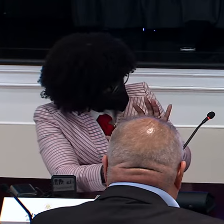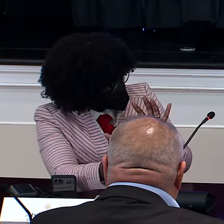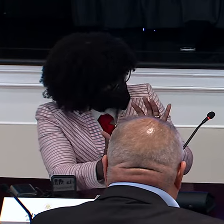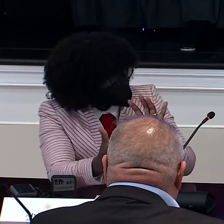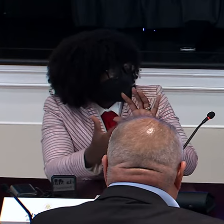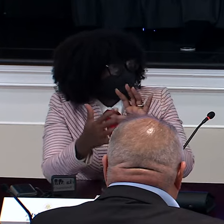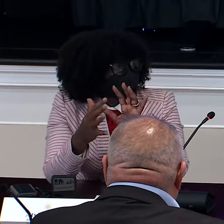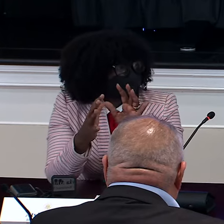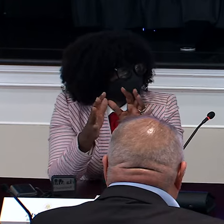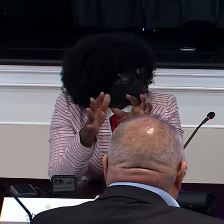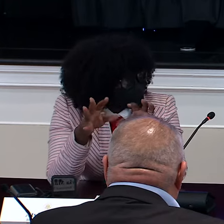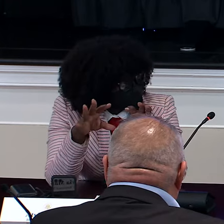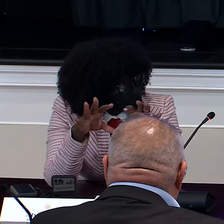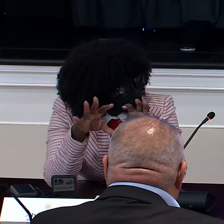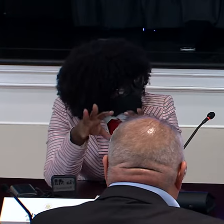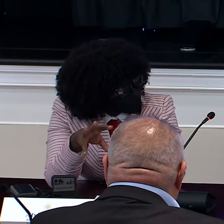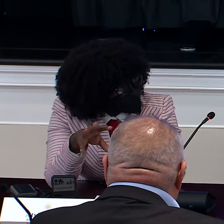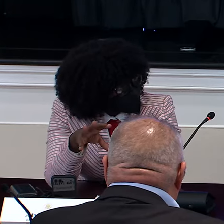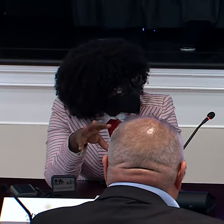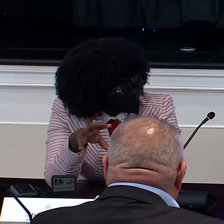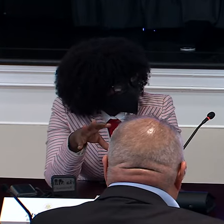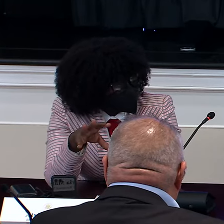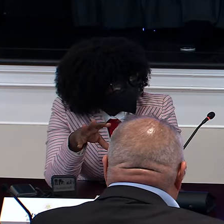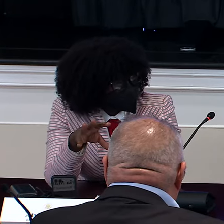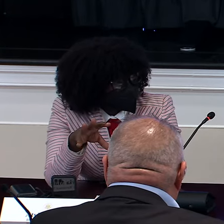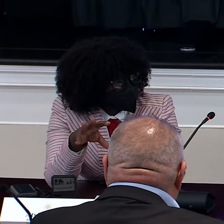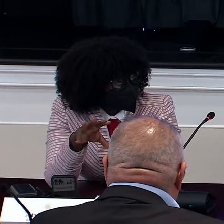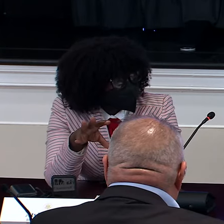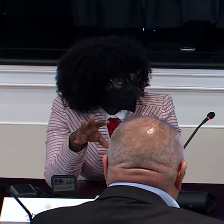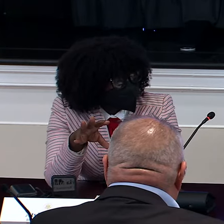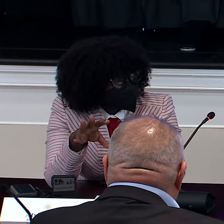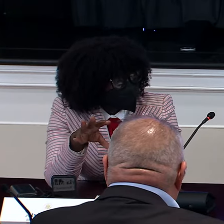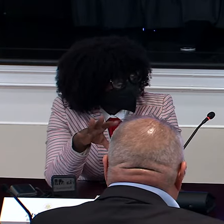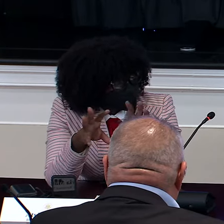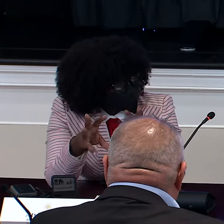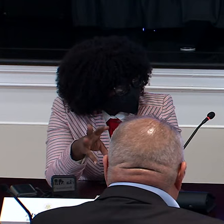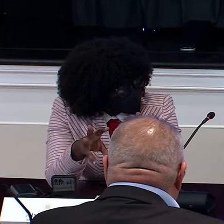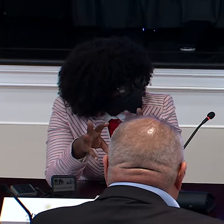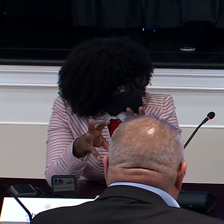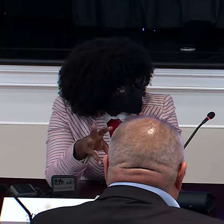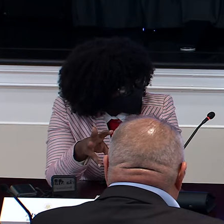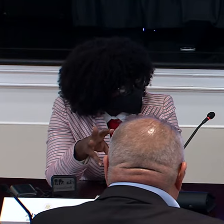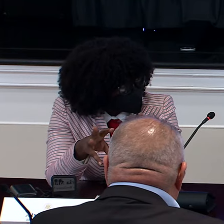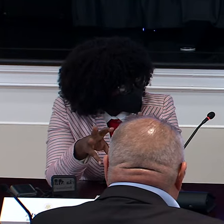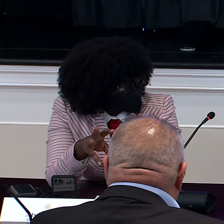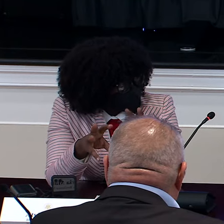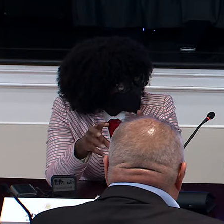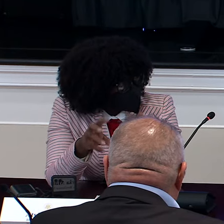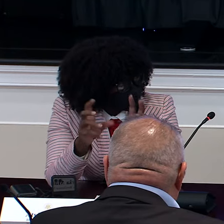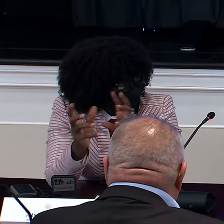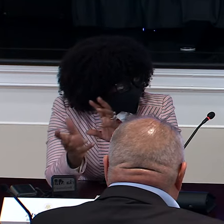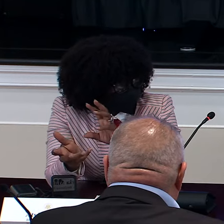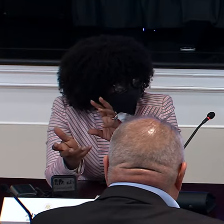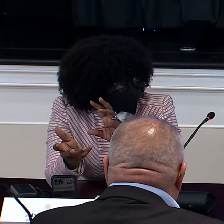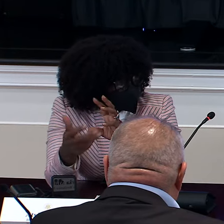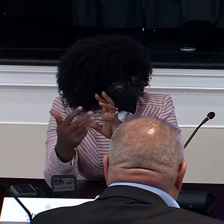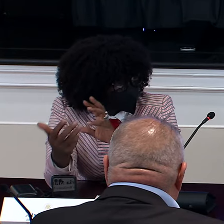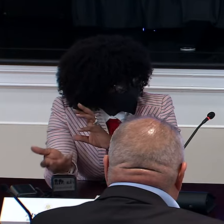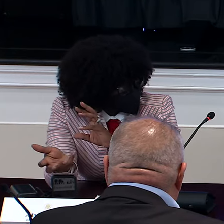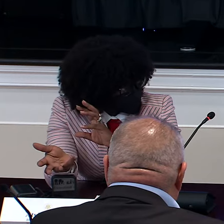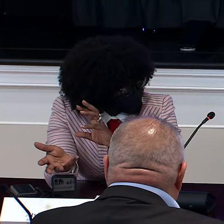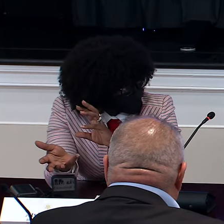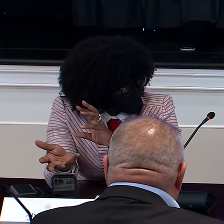current framing. So it's going to be critical for those considerations, as well as figure out ways to collaborate